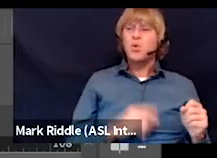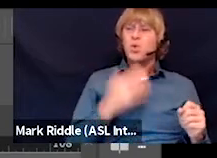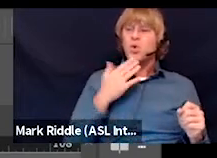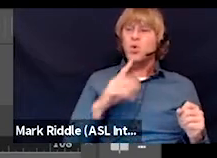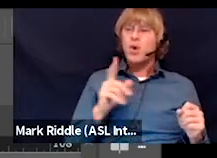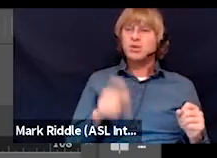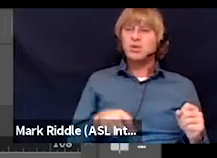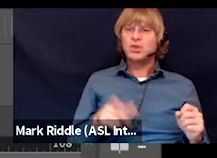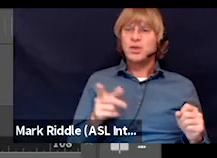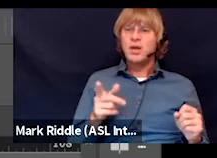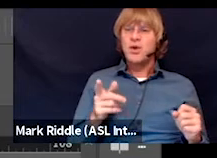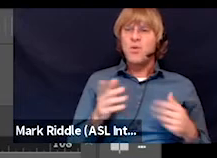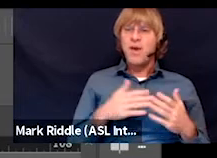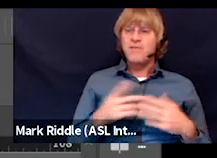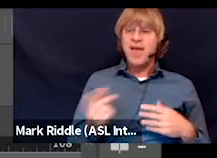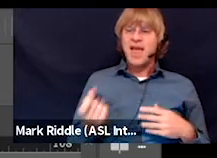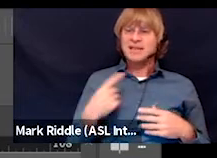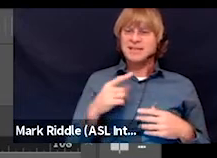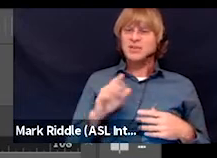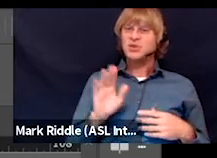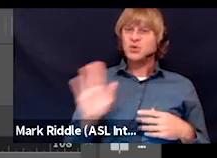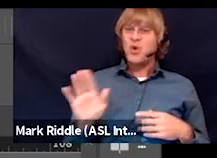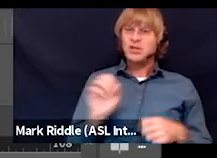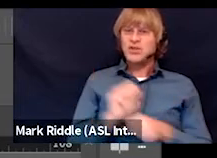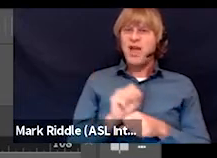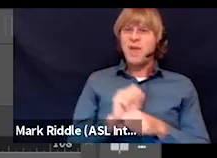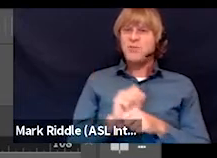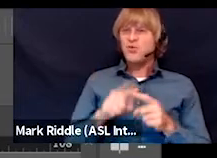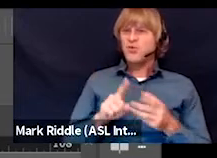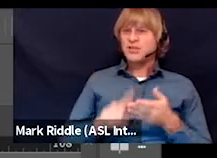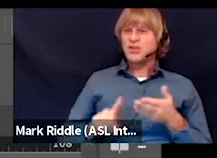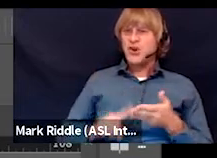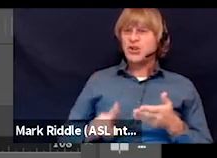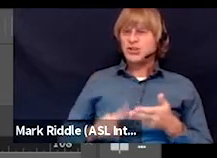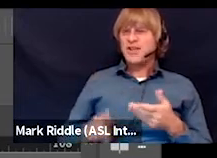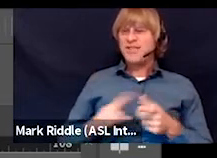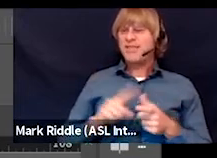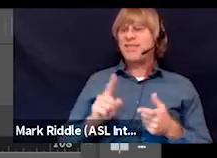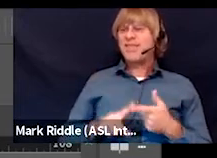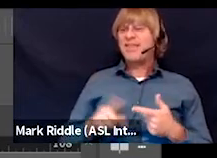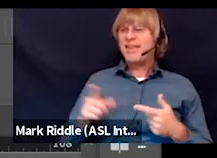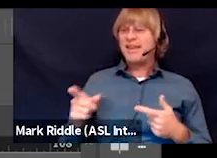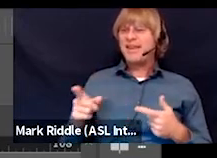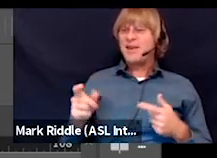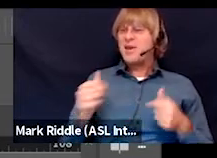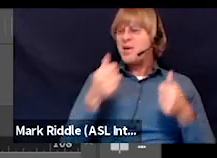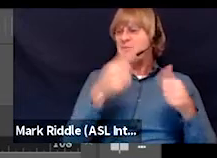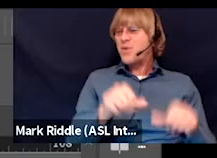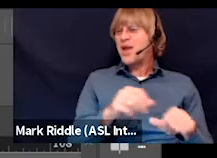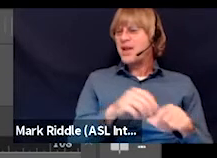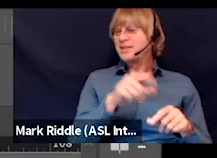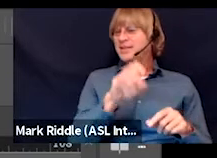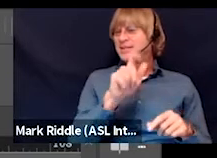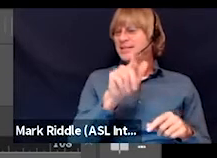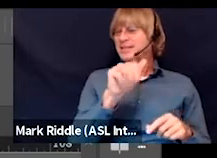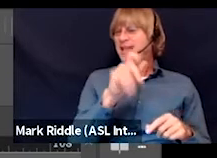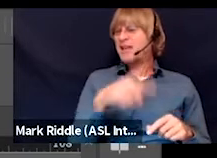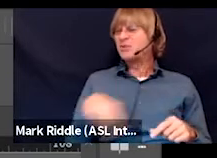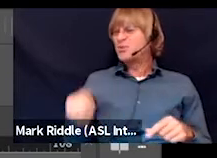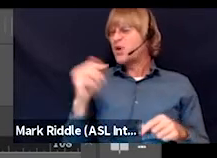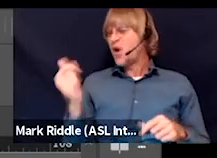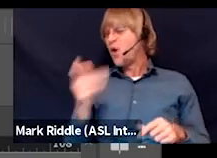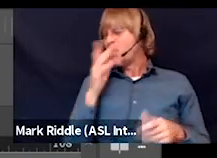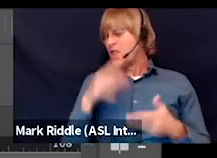question. Whoever asked that, it's your job to research that and then put it in the Slack channel so we all